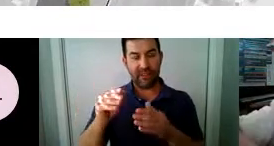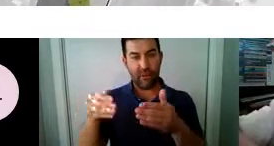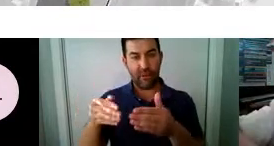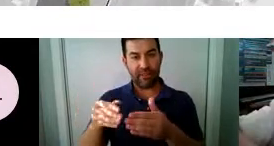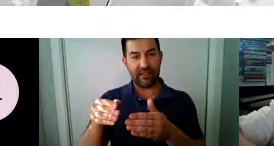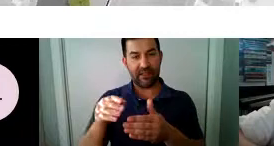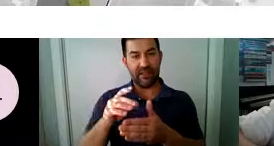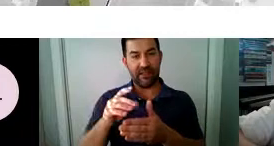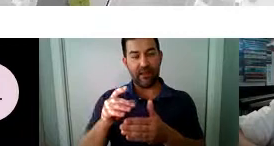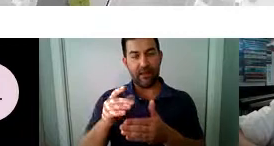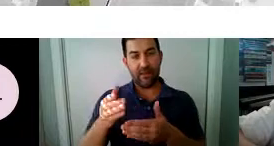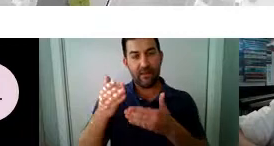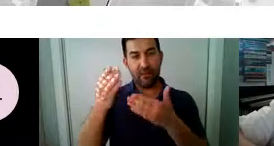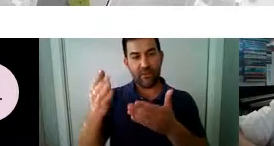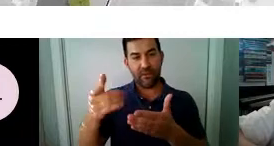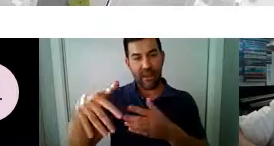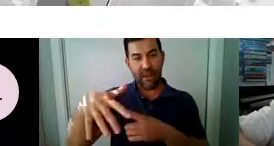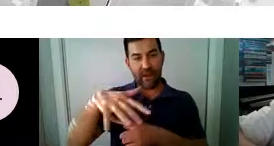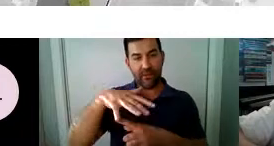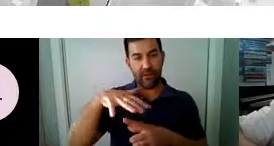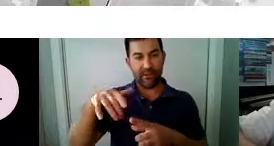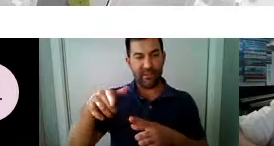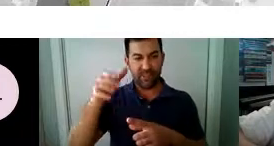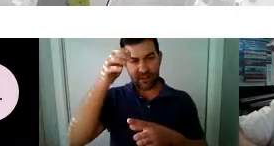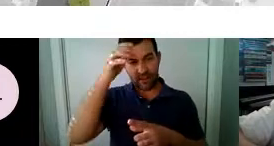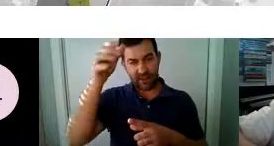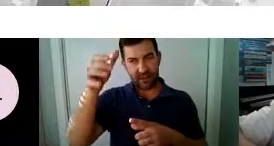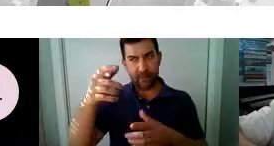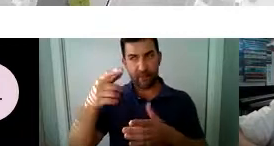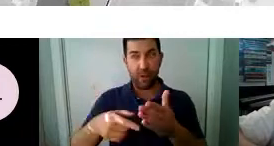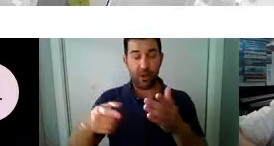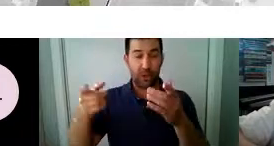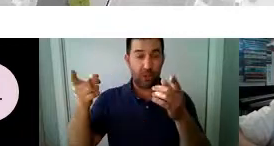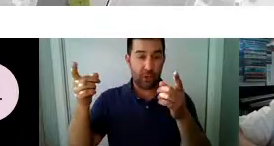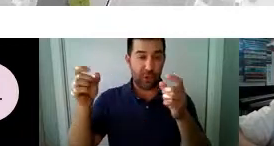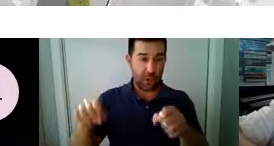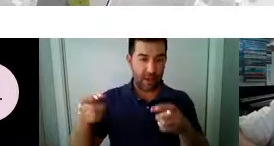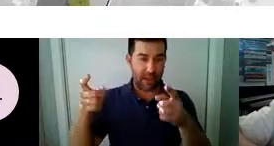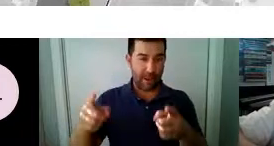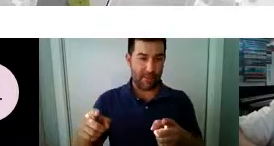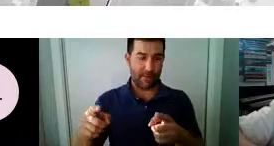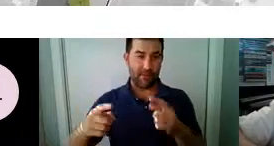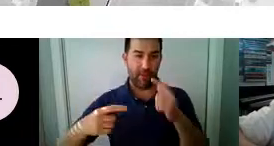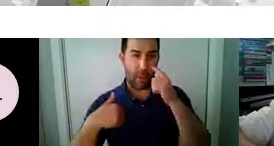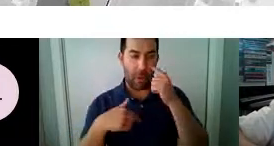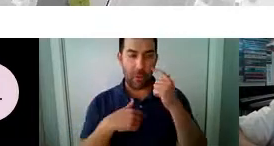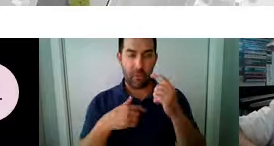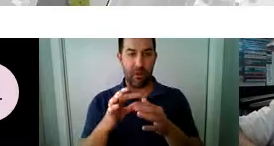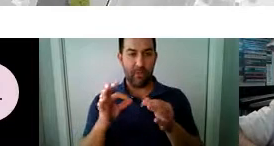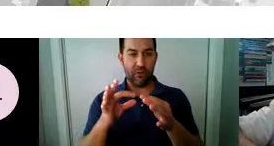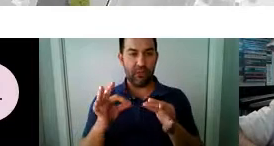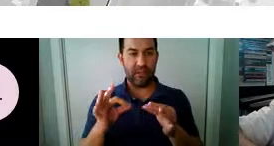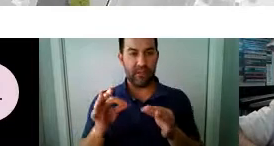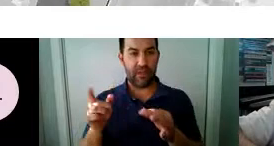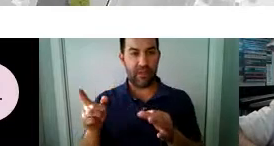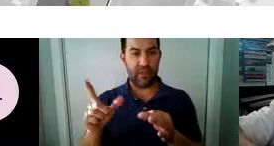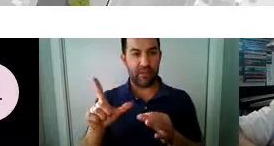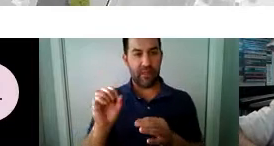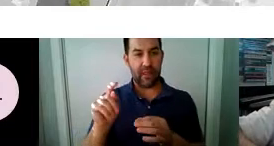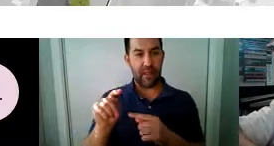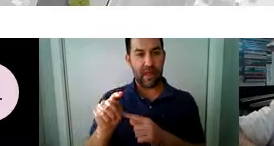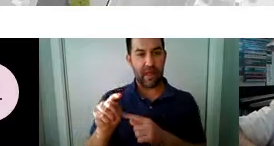this site. So this is kind of the concept for what could take place here. As we mentioned, this lot is currently